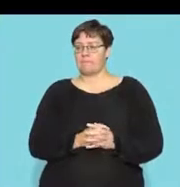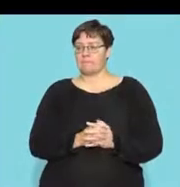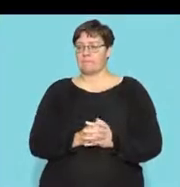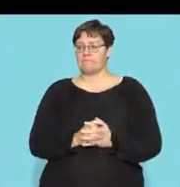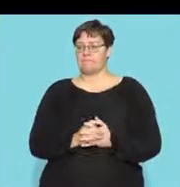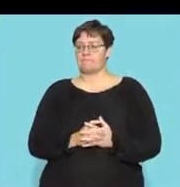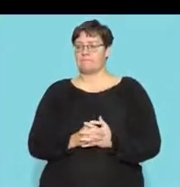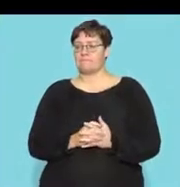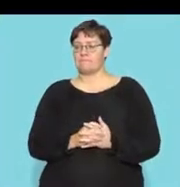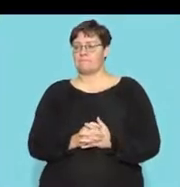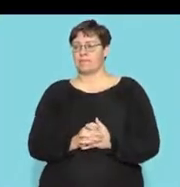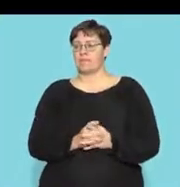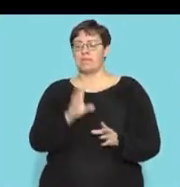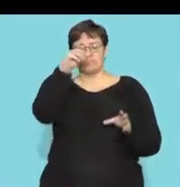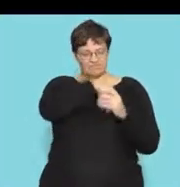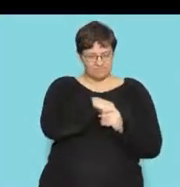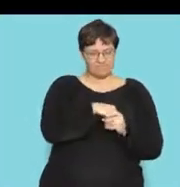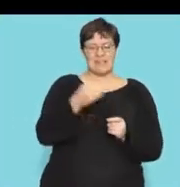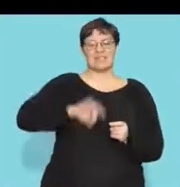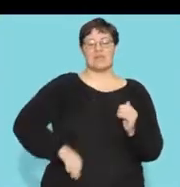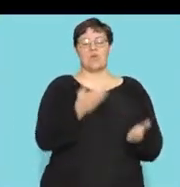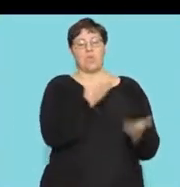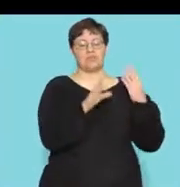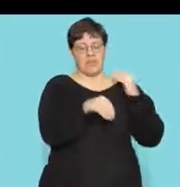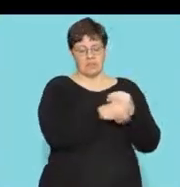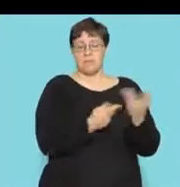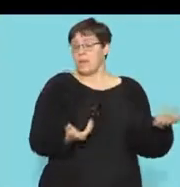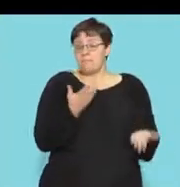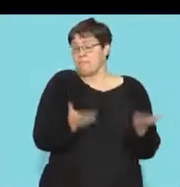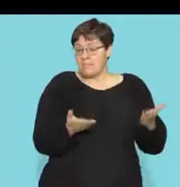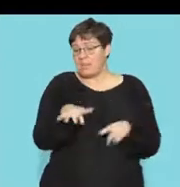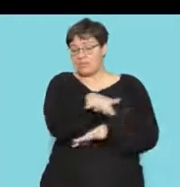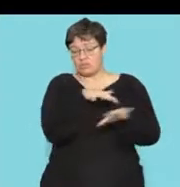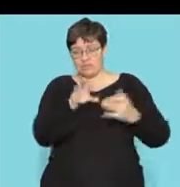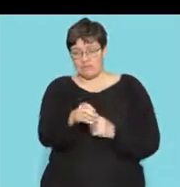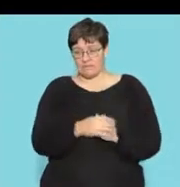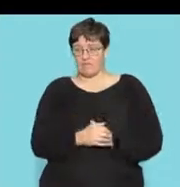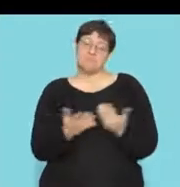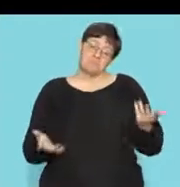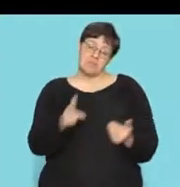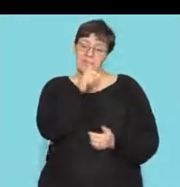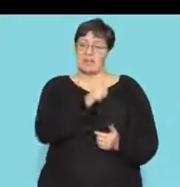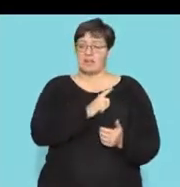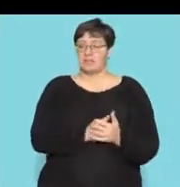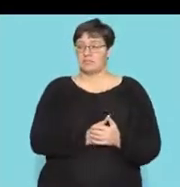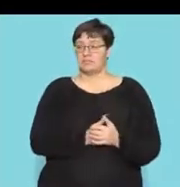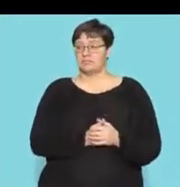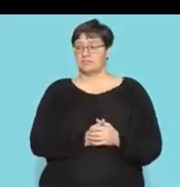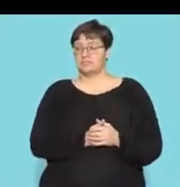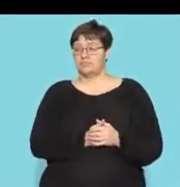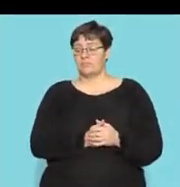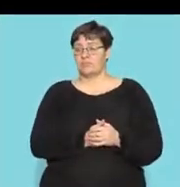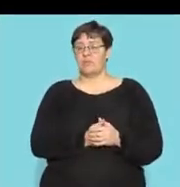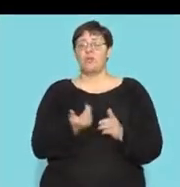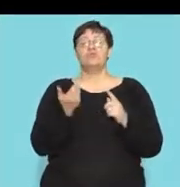as part of salaries and wages, but you could have a situation where you are told, show your employer's